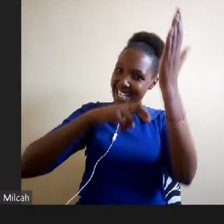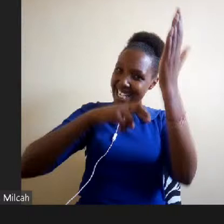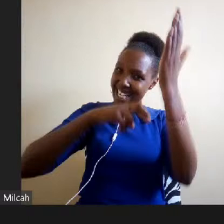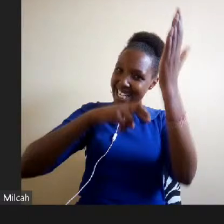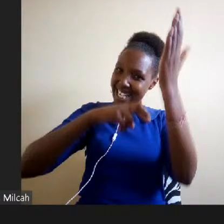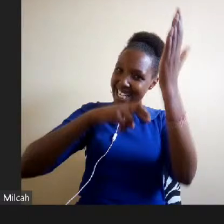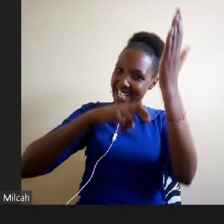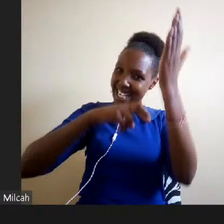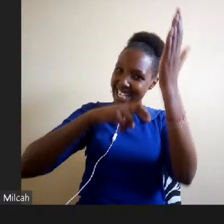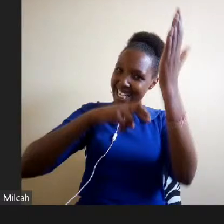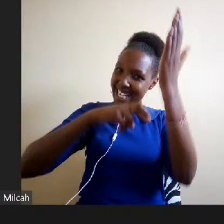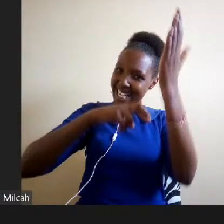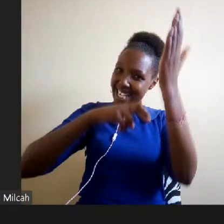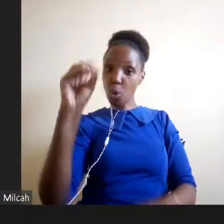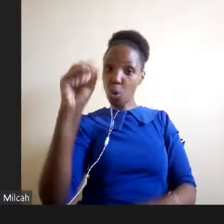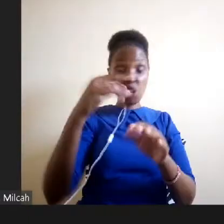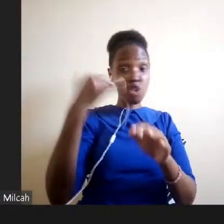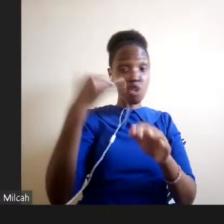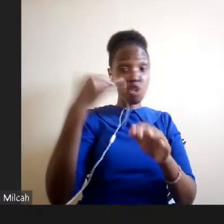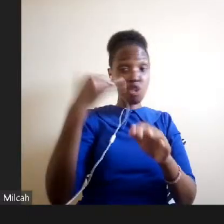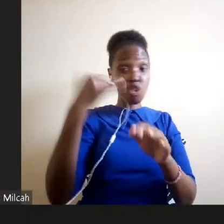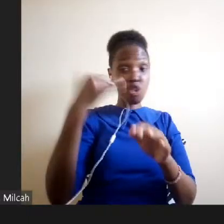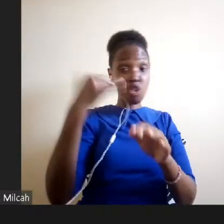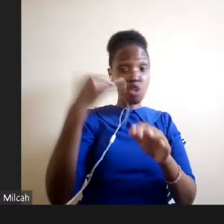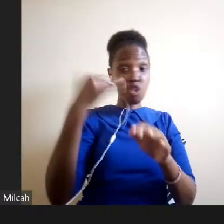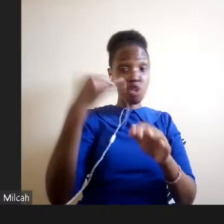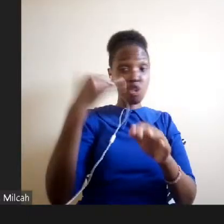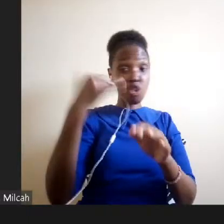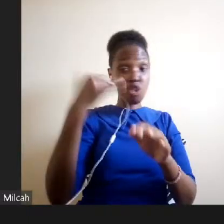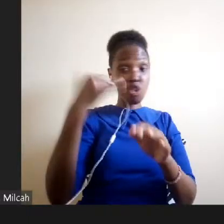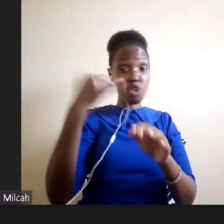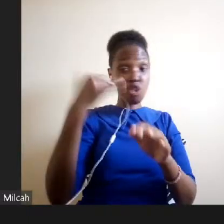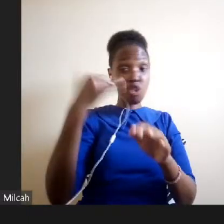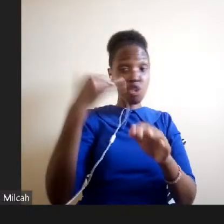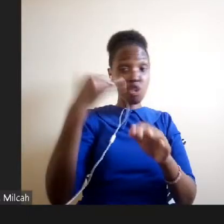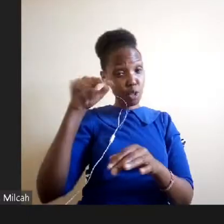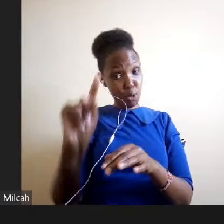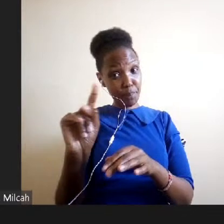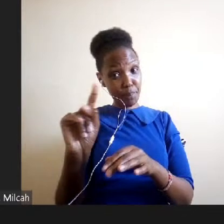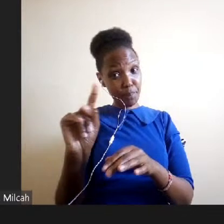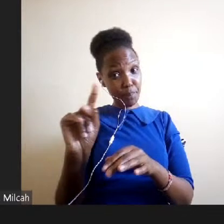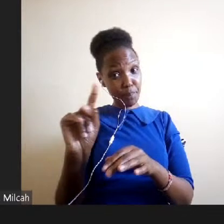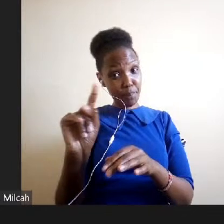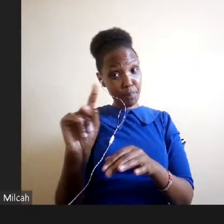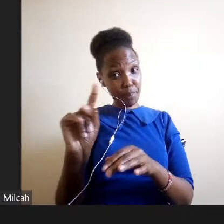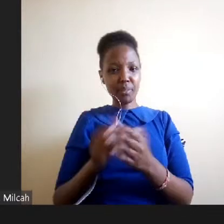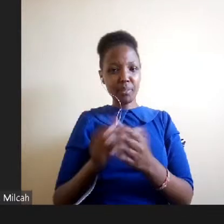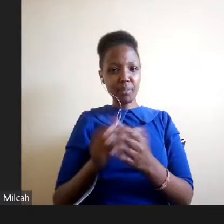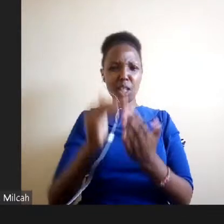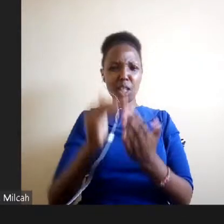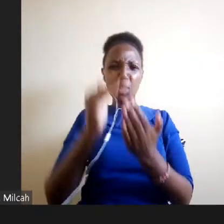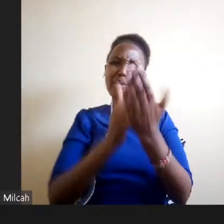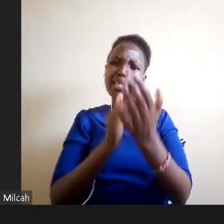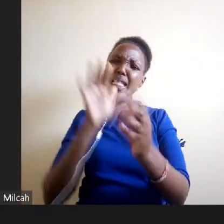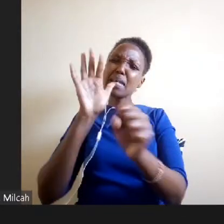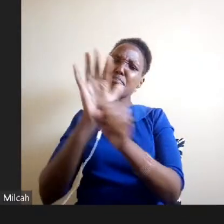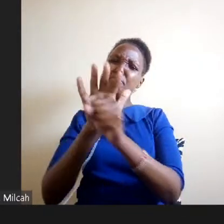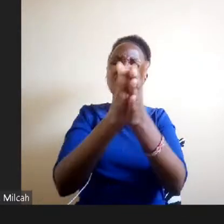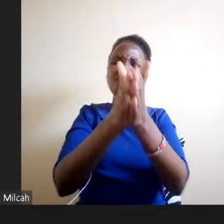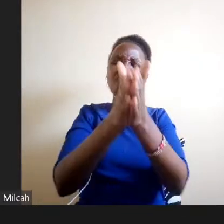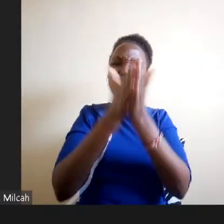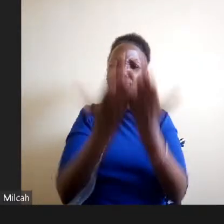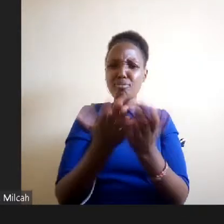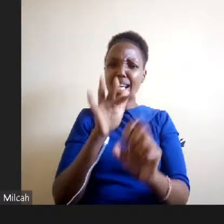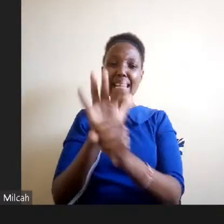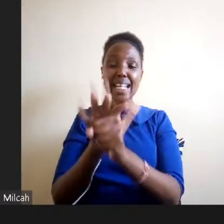it. Once you have installed it on your phone, you're able to see a library of books, and your child is able to create a profile